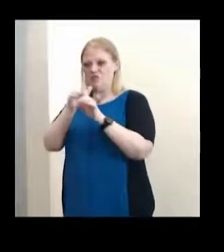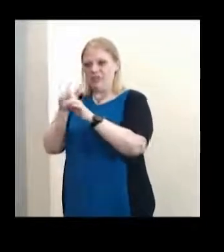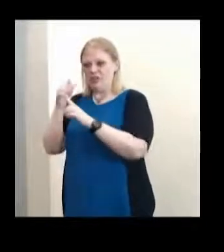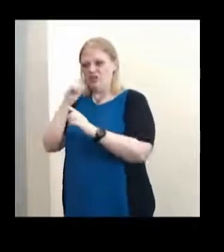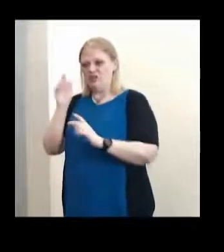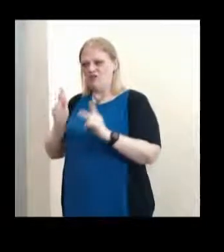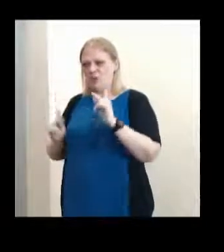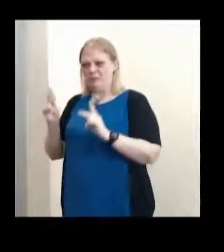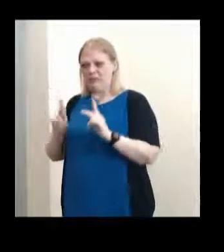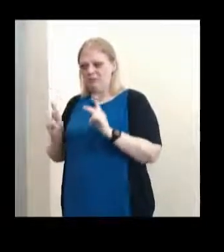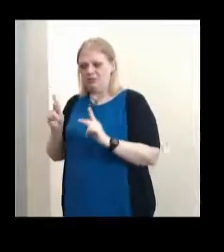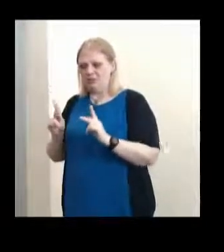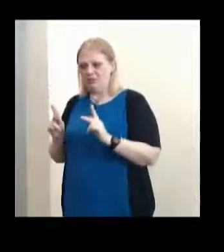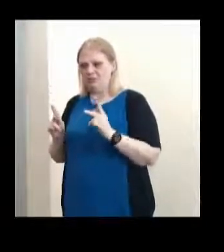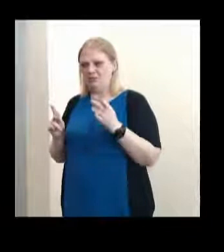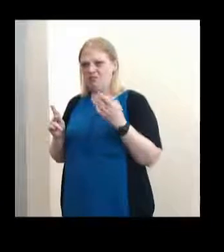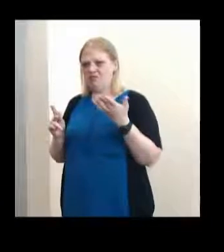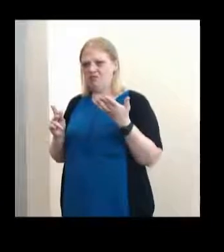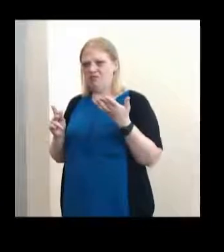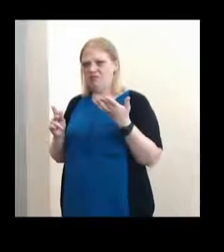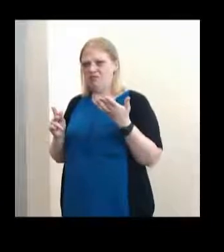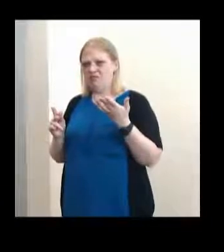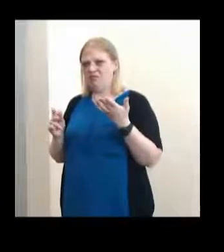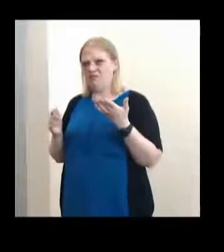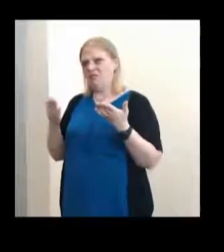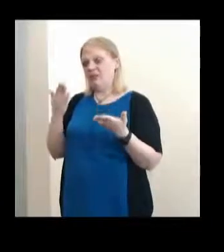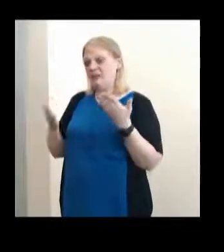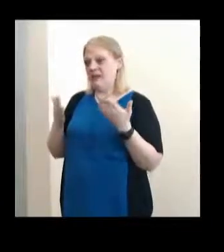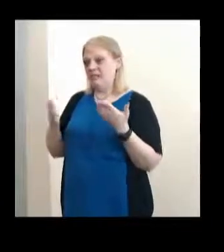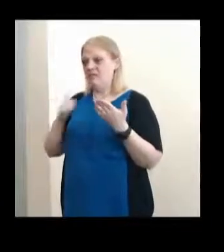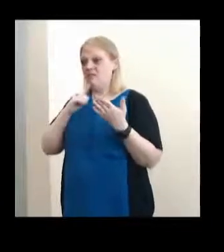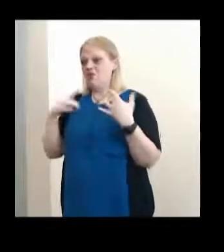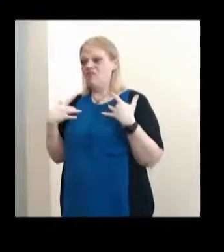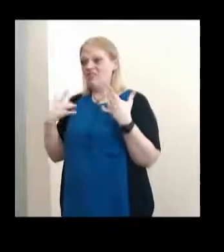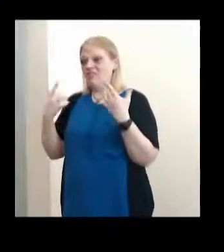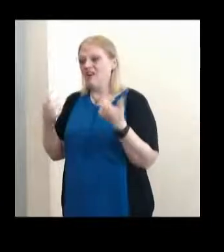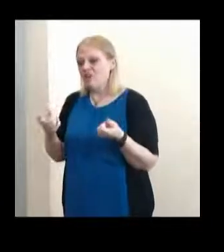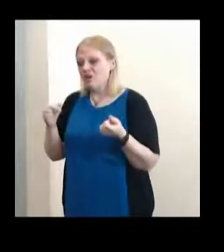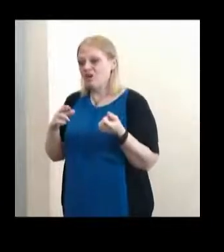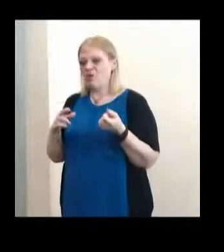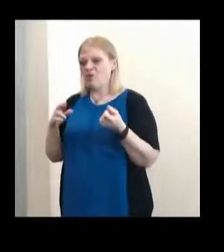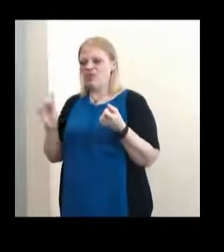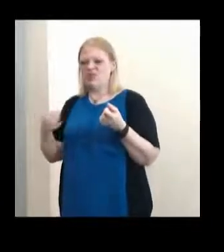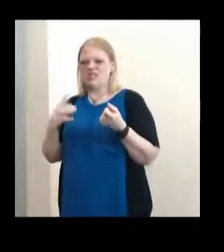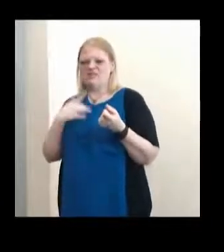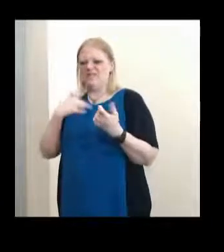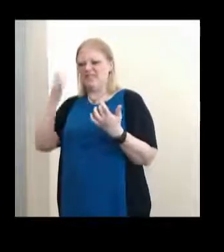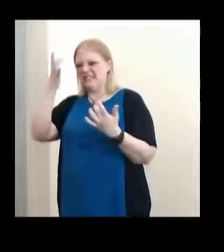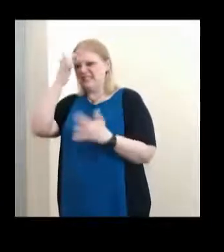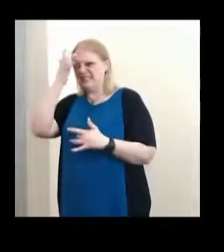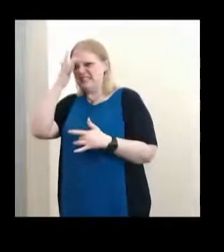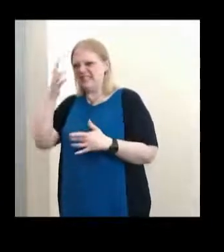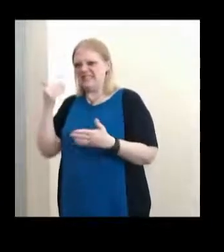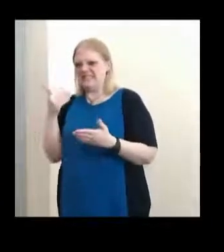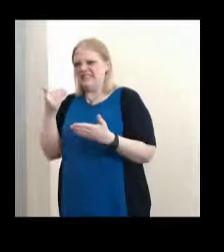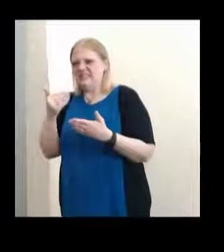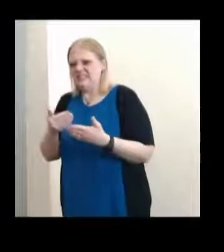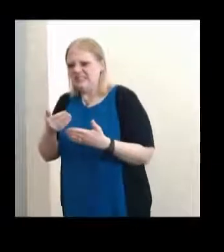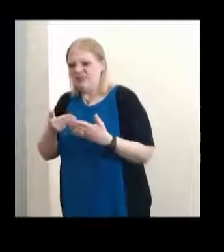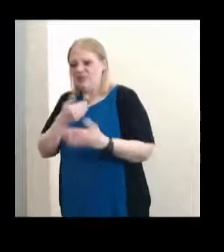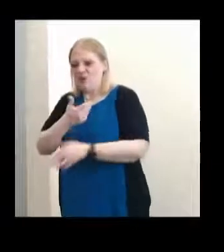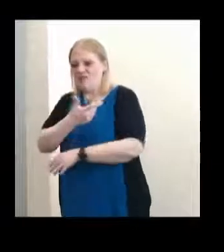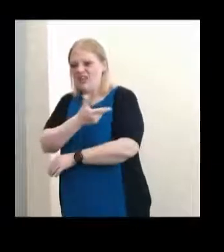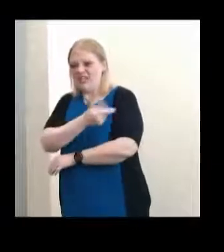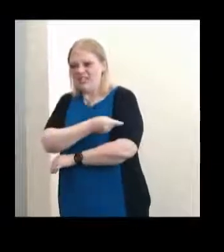might either be recently recovering from COVID or someone who just feels sick nearing a time of getting a